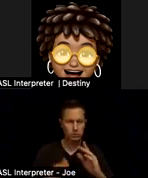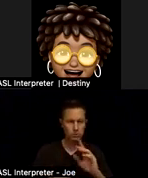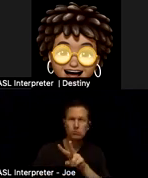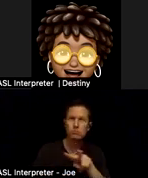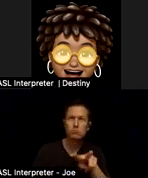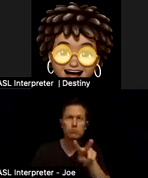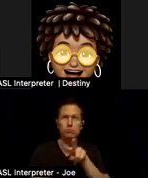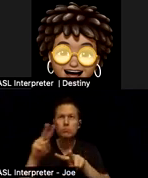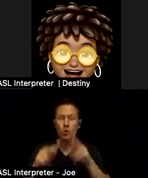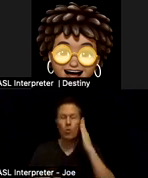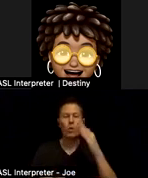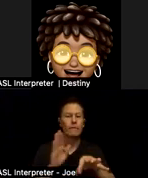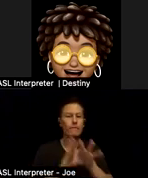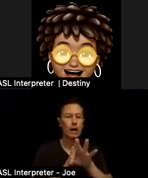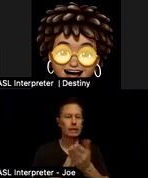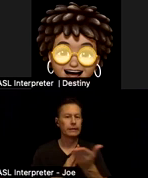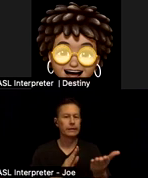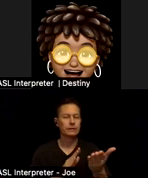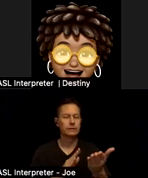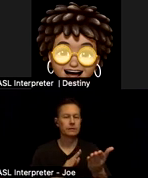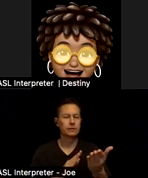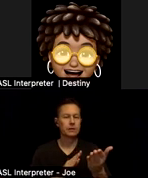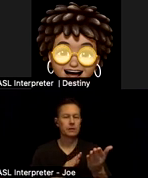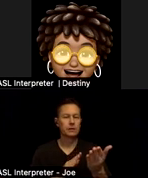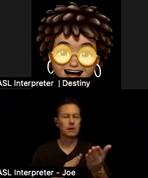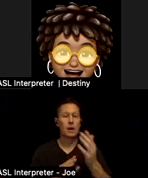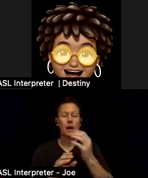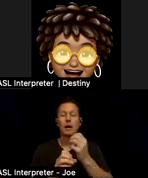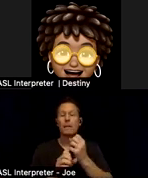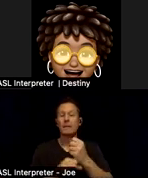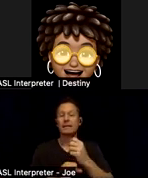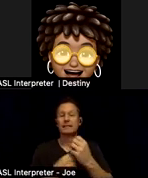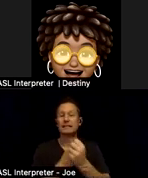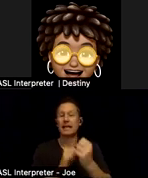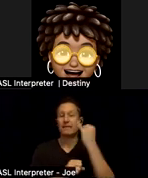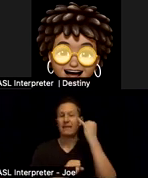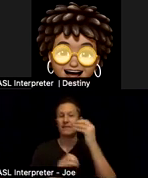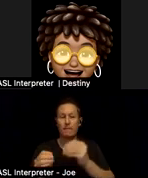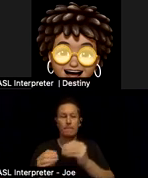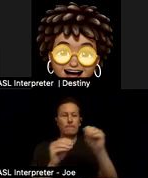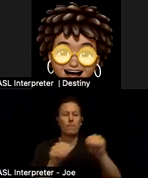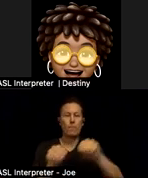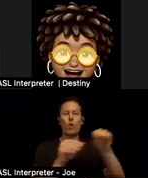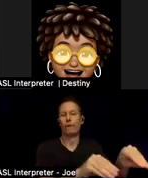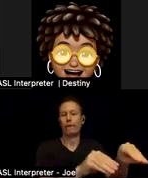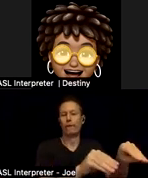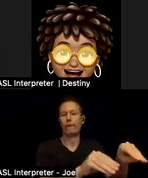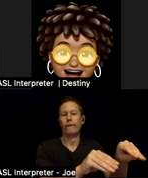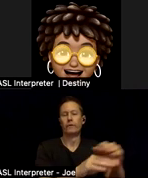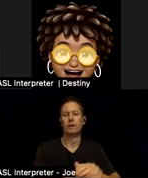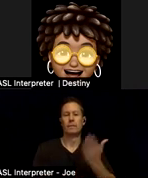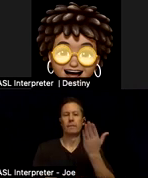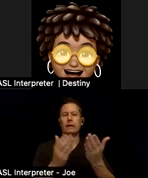find items that are made safer simply by relocating. If there's something that's up